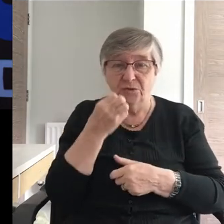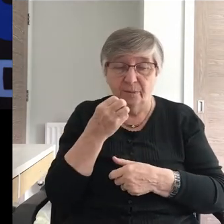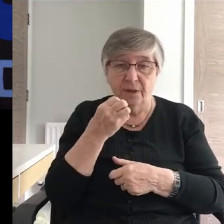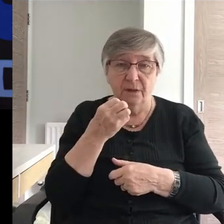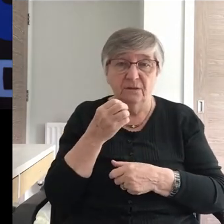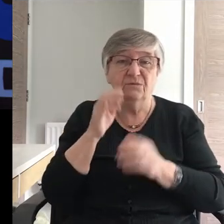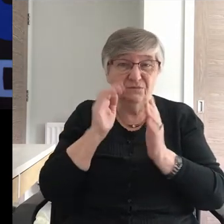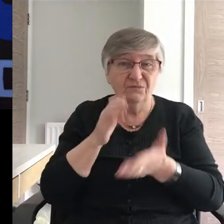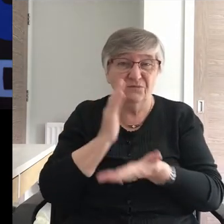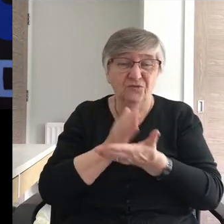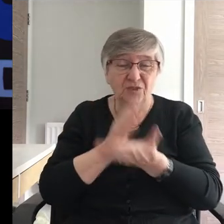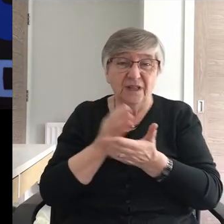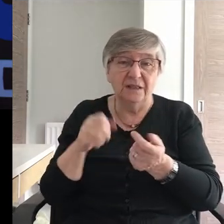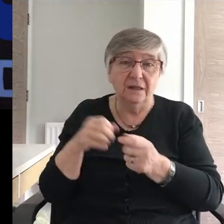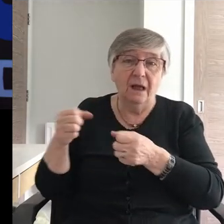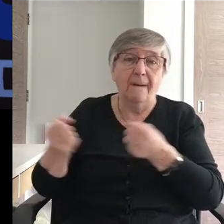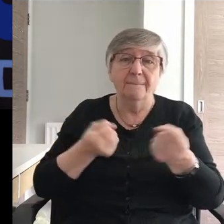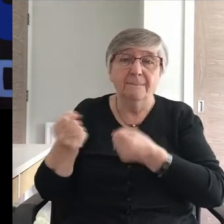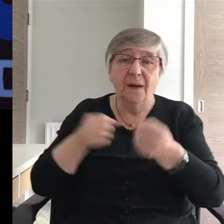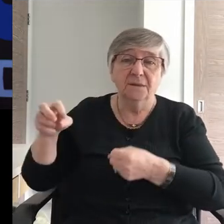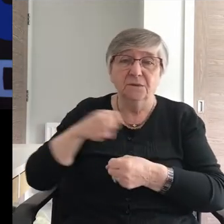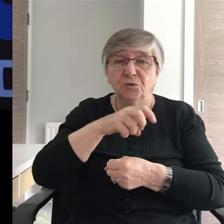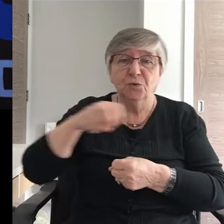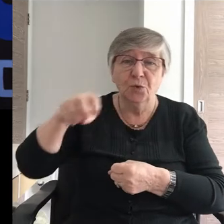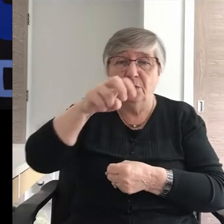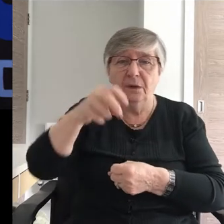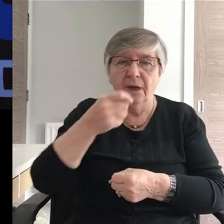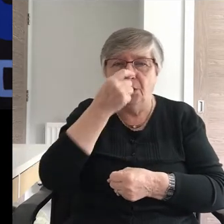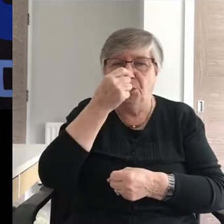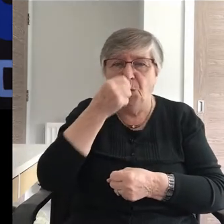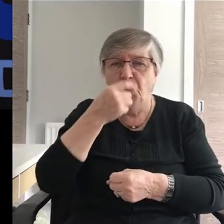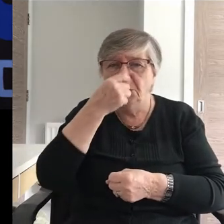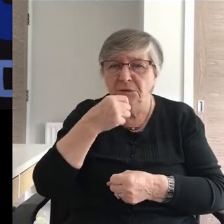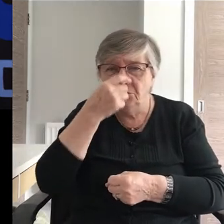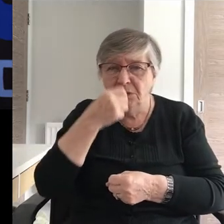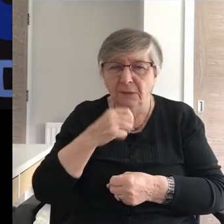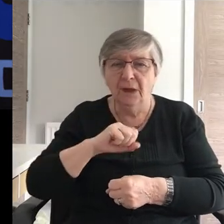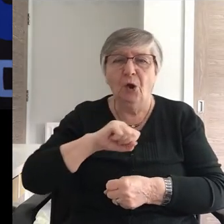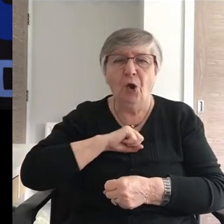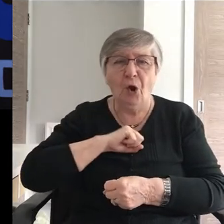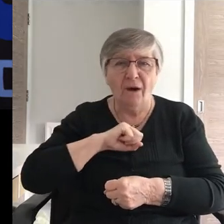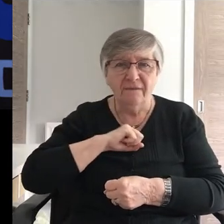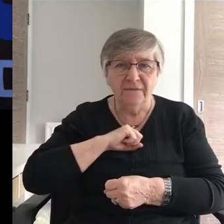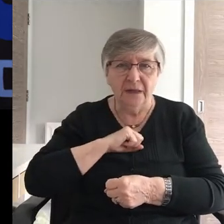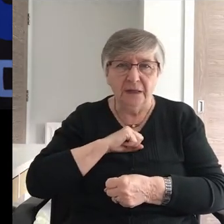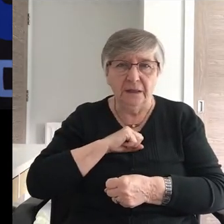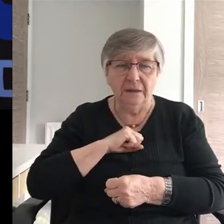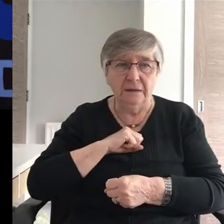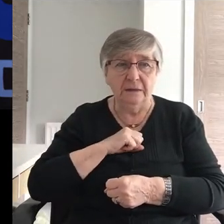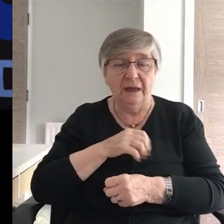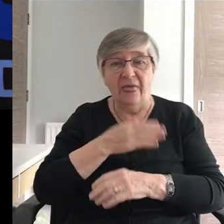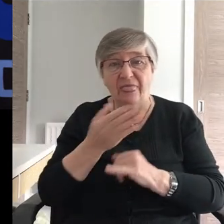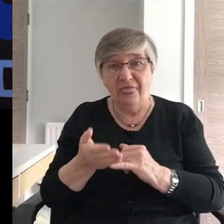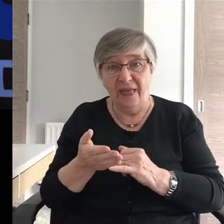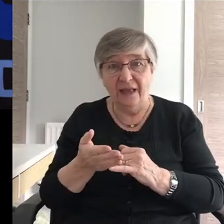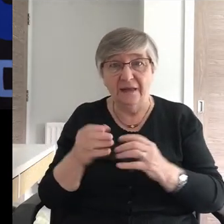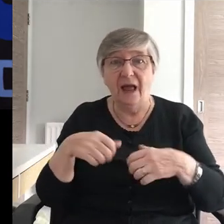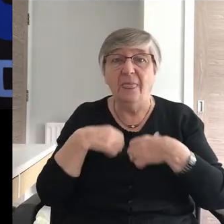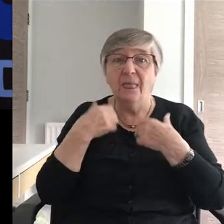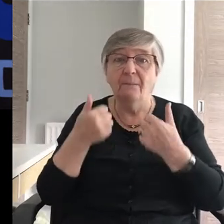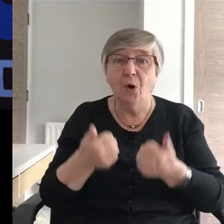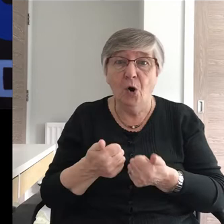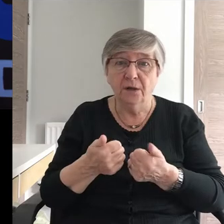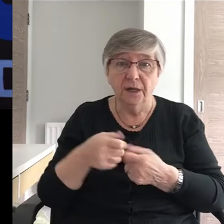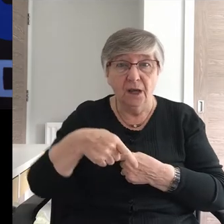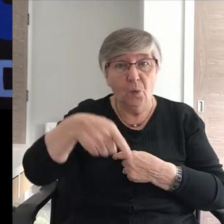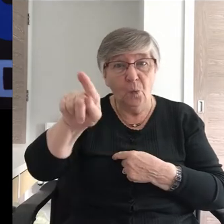the bus tour around Barcelona, nose streaming, coughing regularly. And to cap it off, in the morning